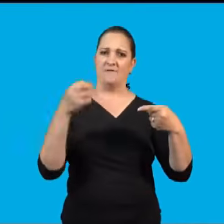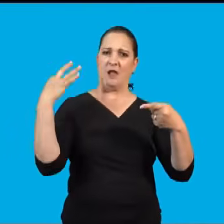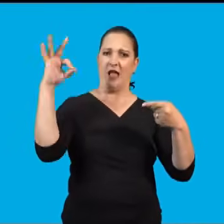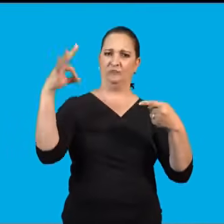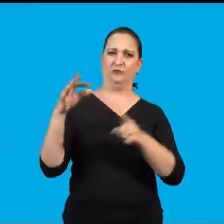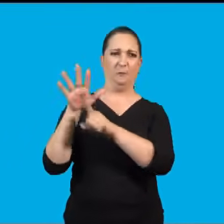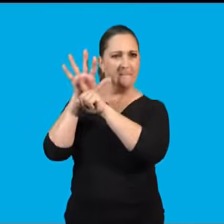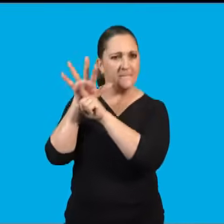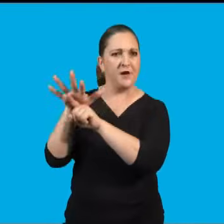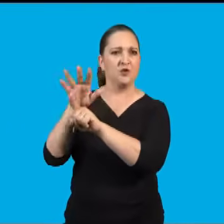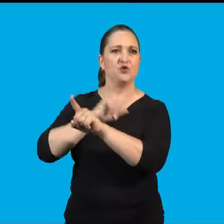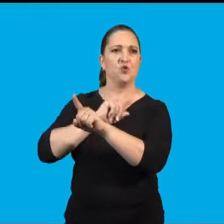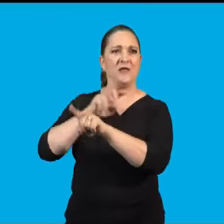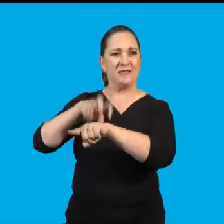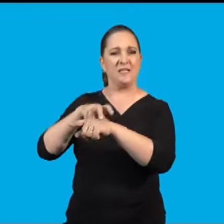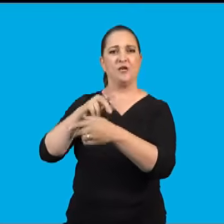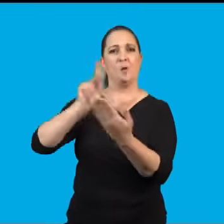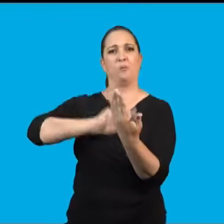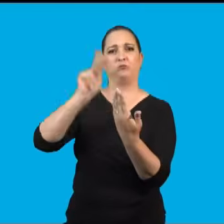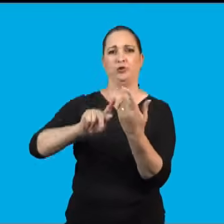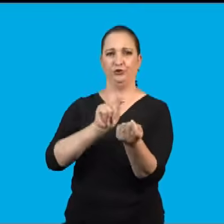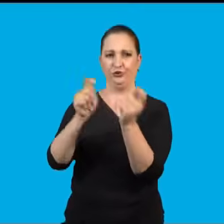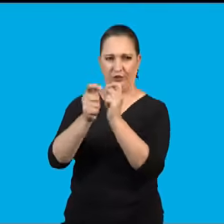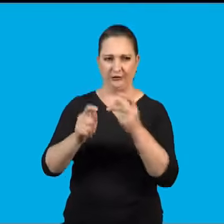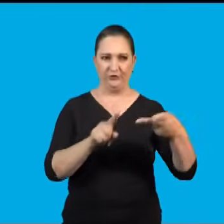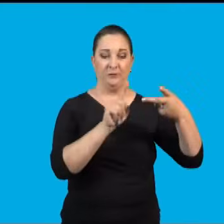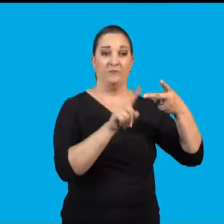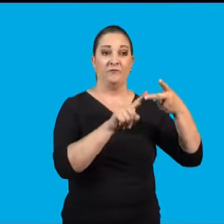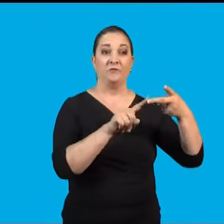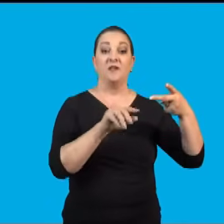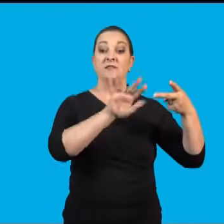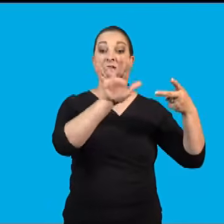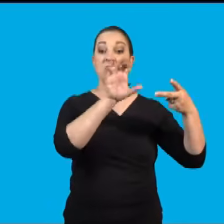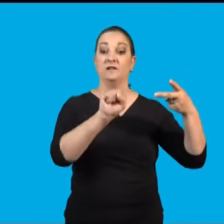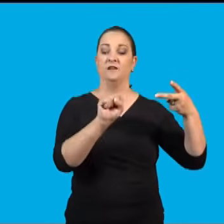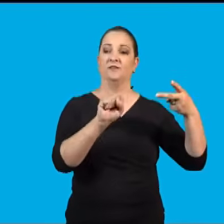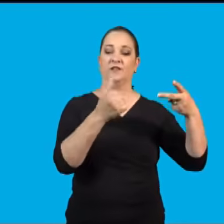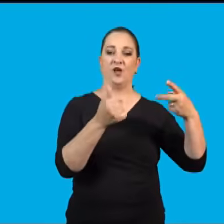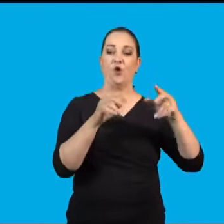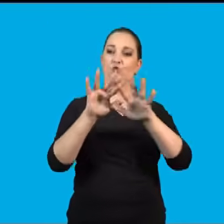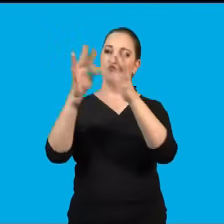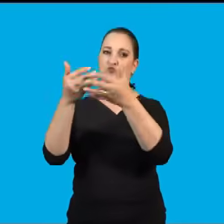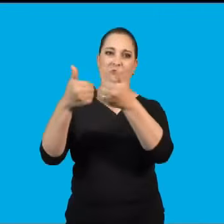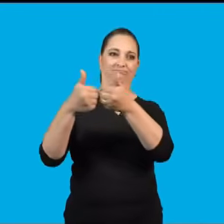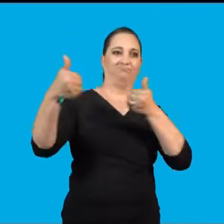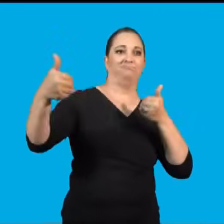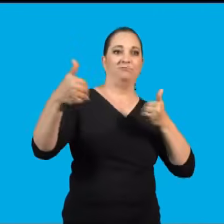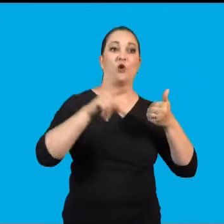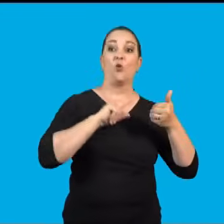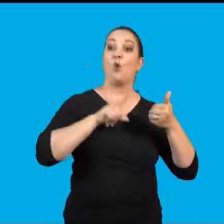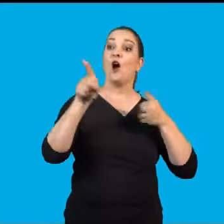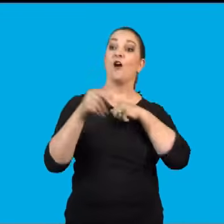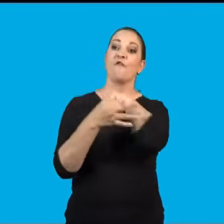to change or dismantle its apartheid policy, to isolate South Africa from the rest of the world, cutting it off